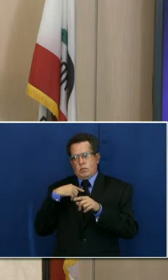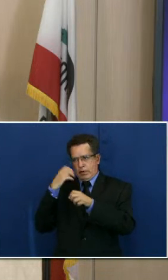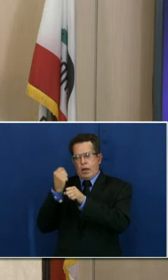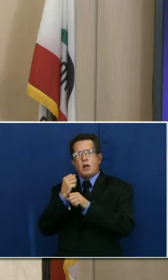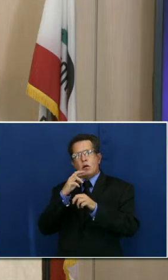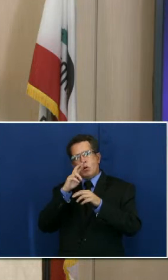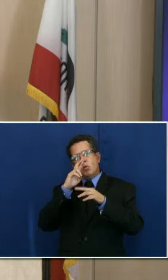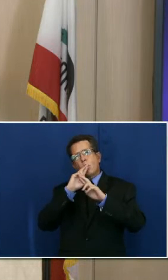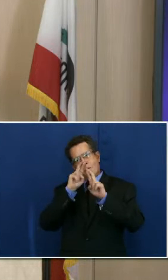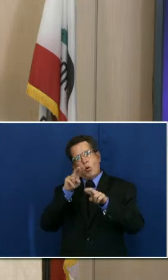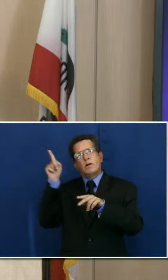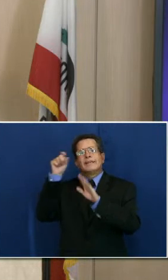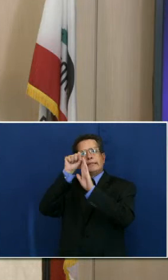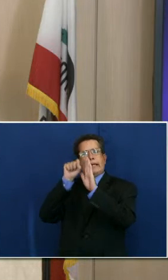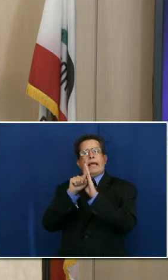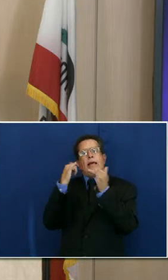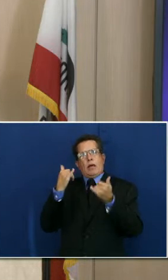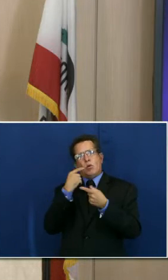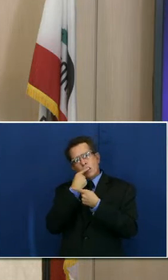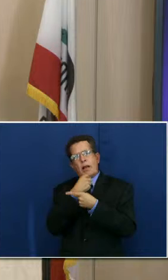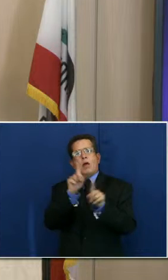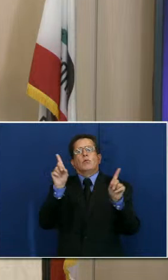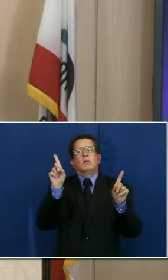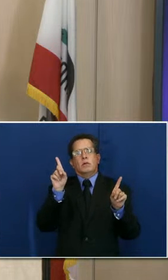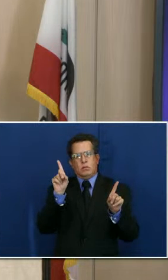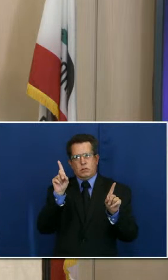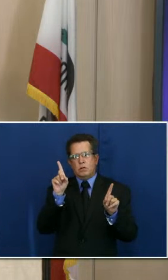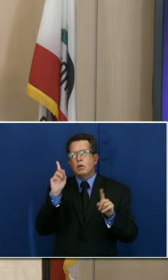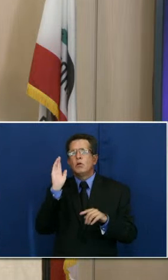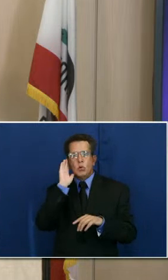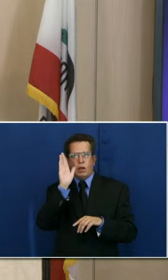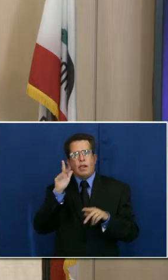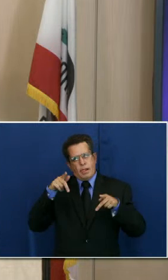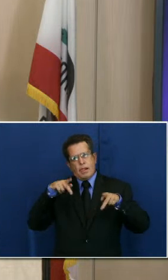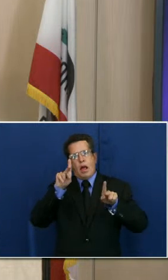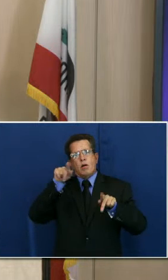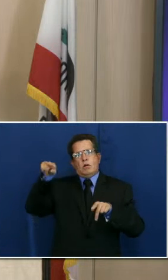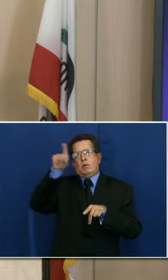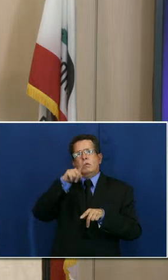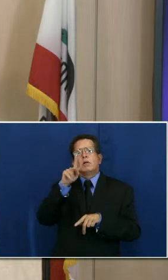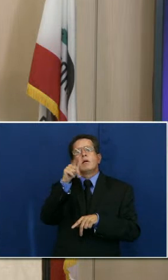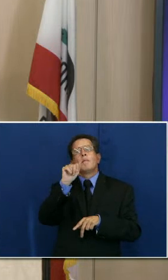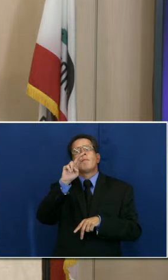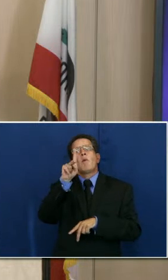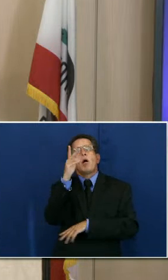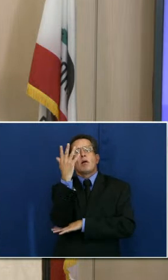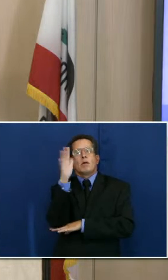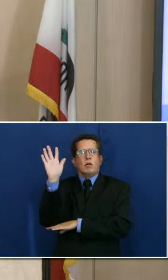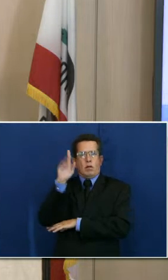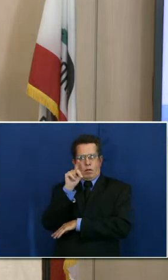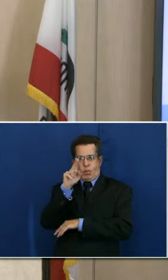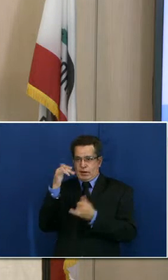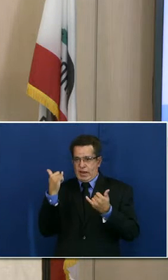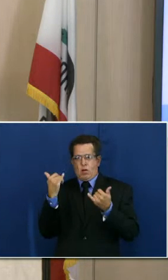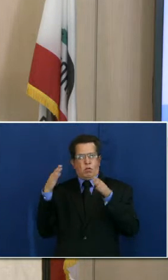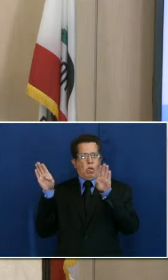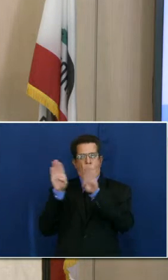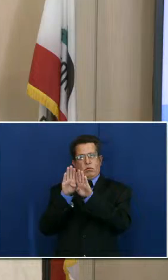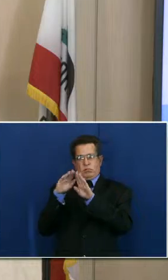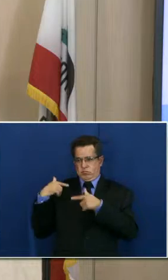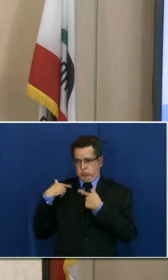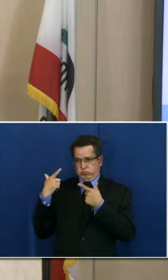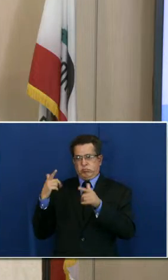the state has released guidelines that allow municipalities to reopen playgrounds that have been closed for a long